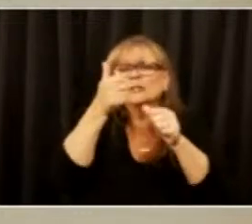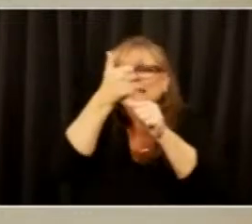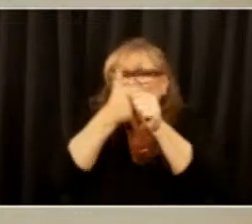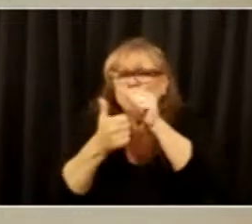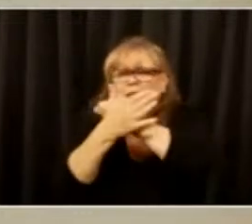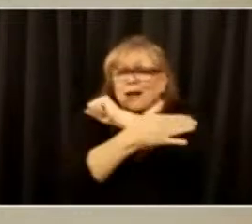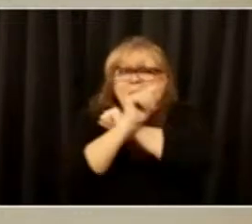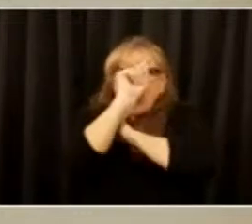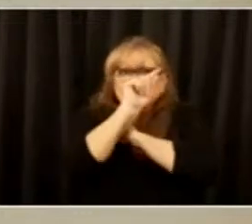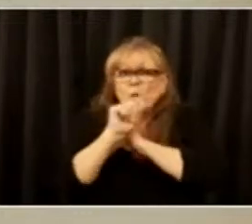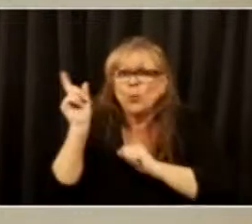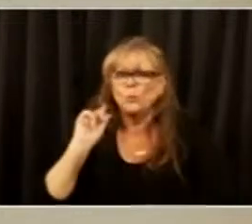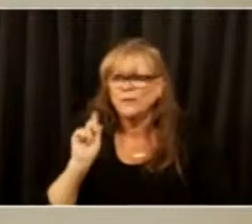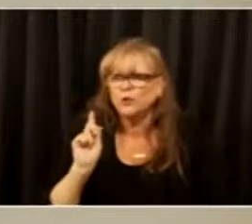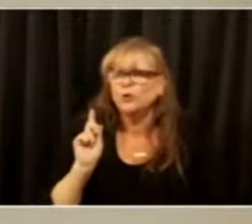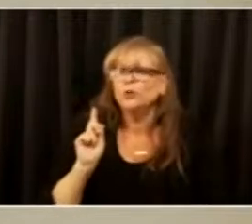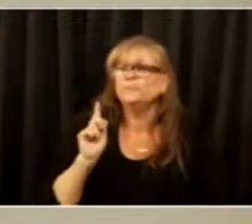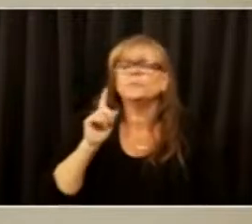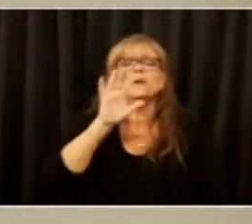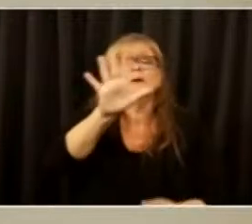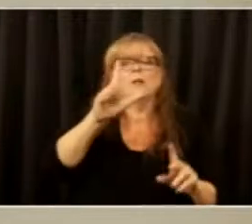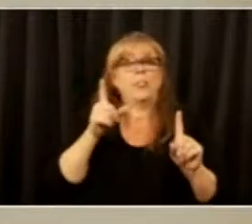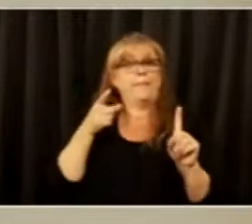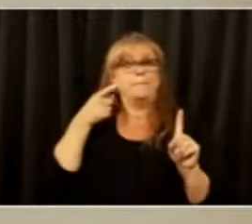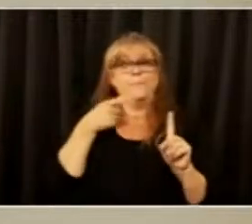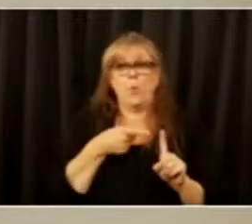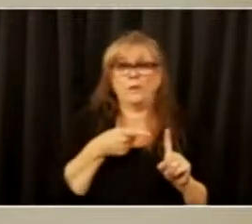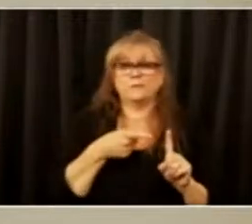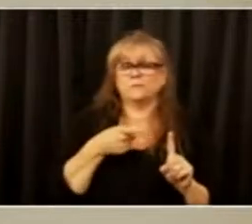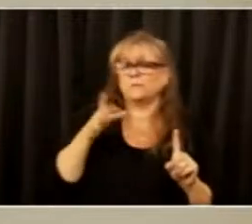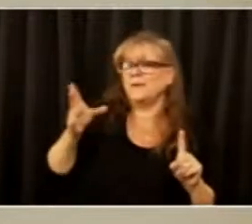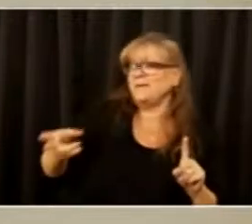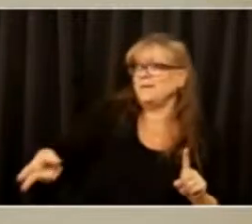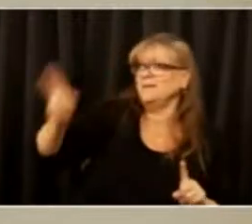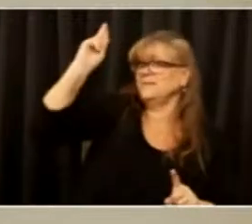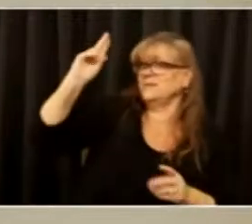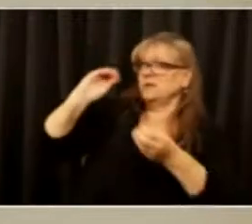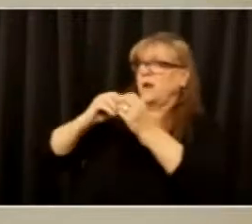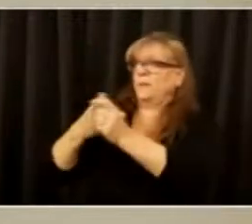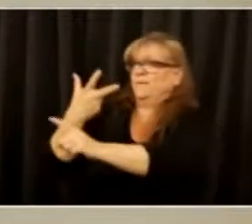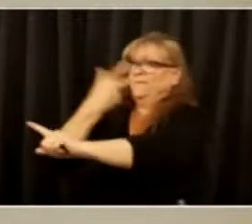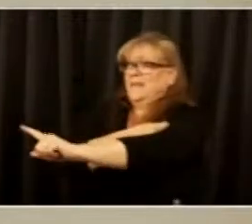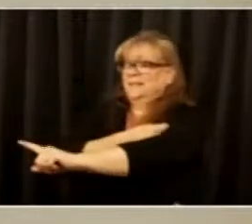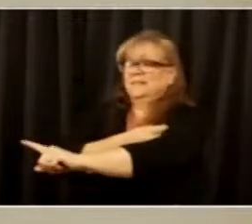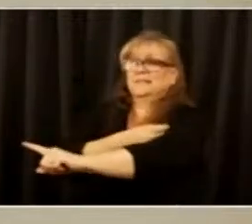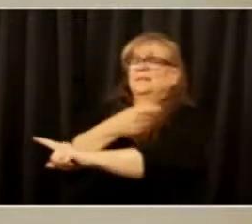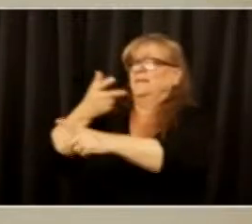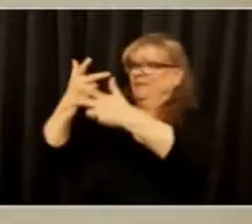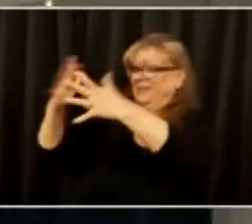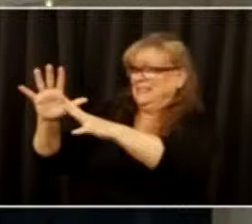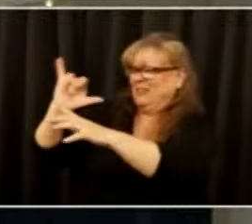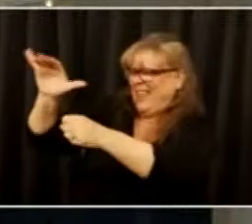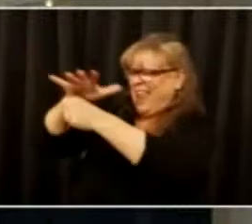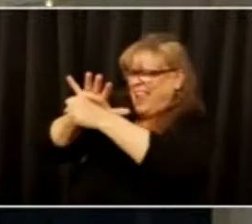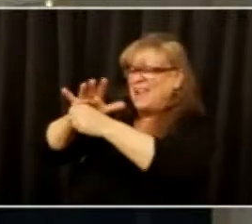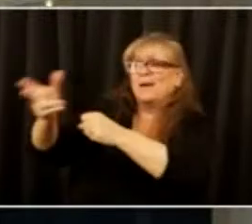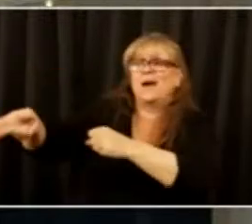communities that have the higher vaccination rates are going to be the communities that have the most protection, especially going into the fall respiratory virus season.